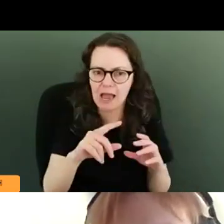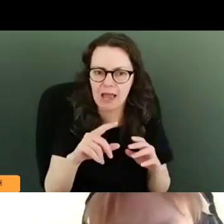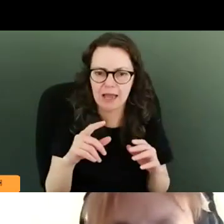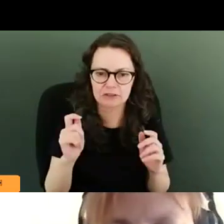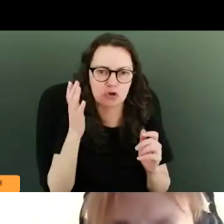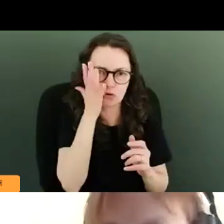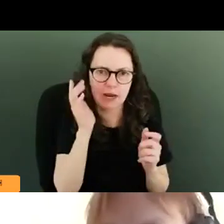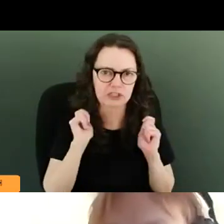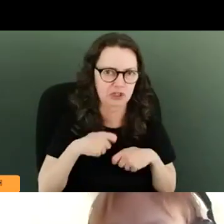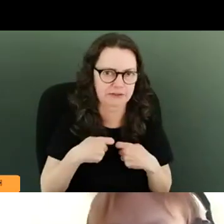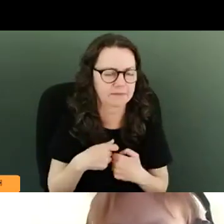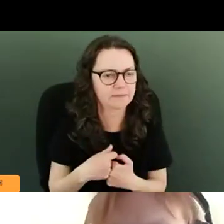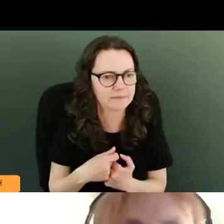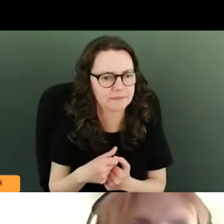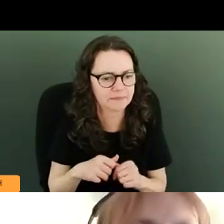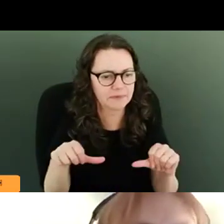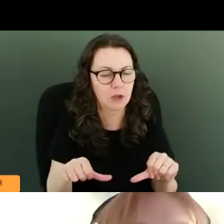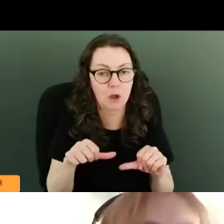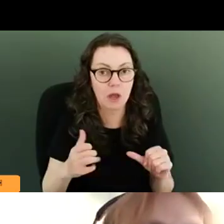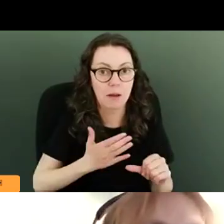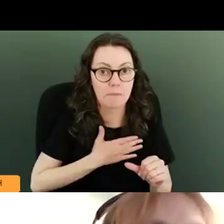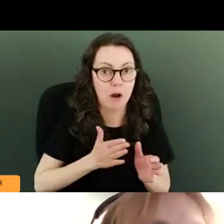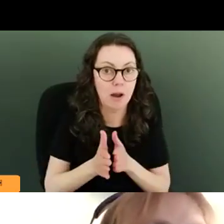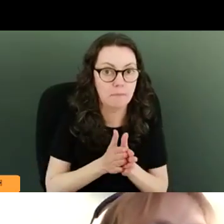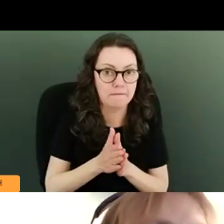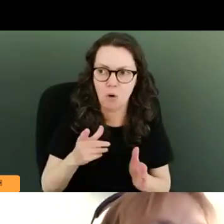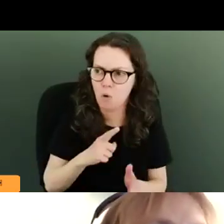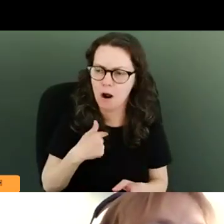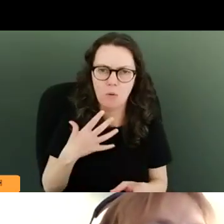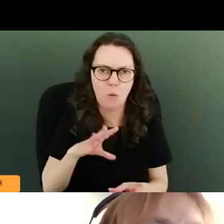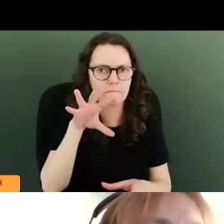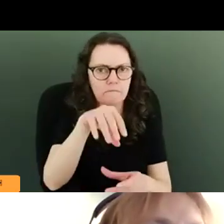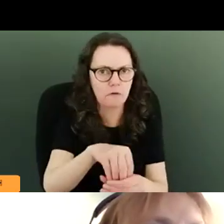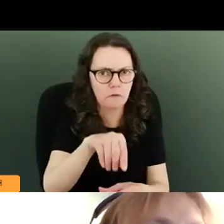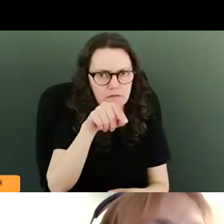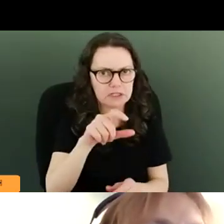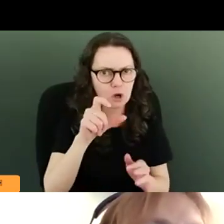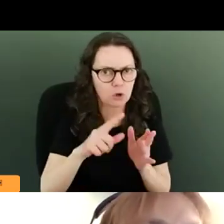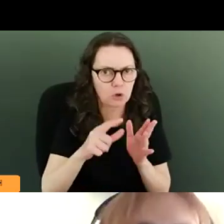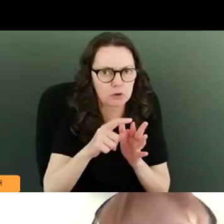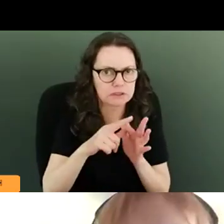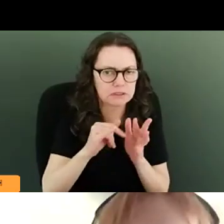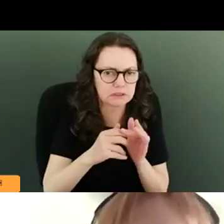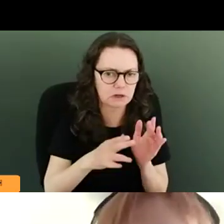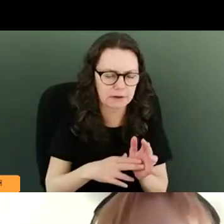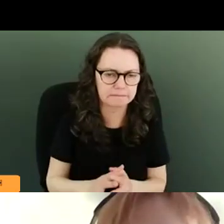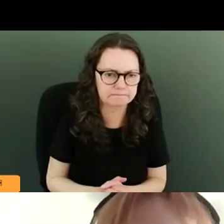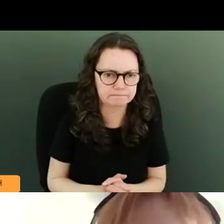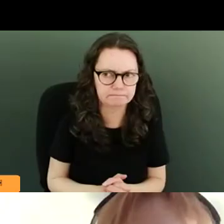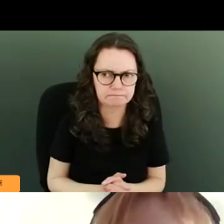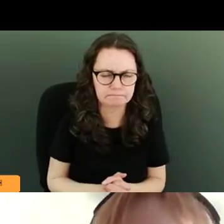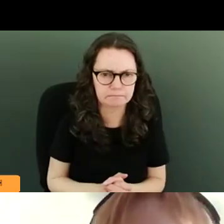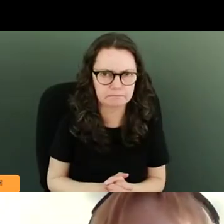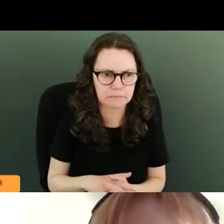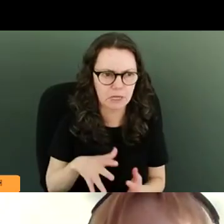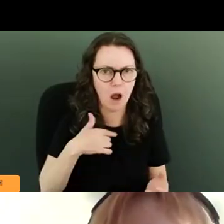jacket. So what motivated me to join was just the opportunity to connect